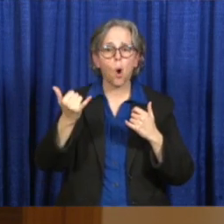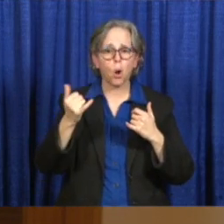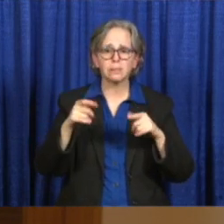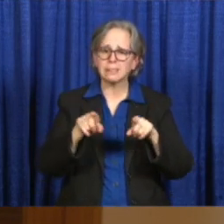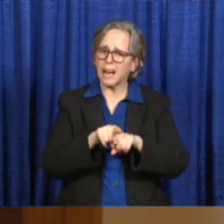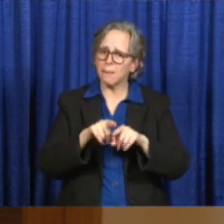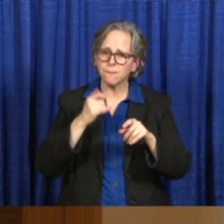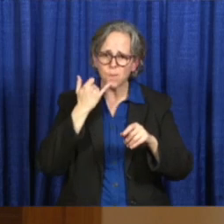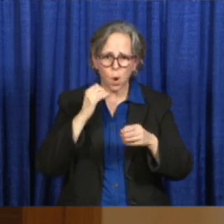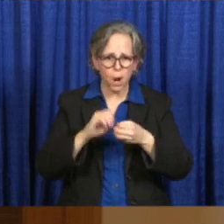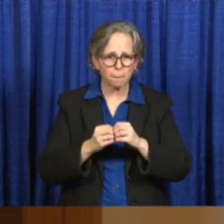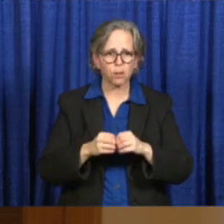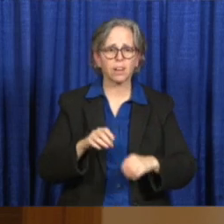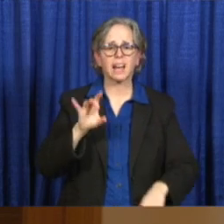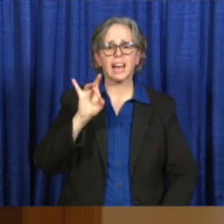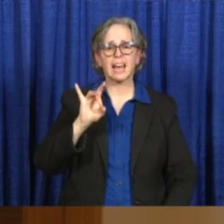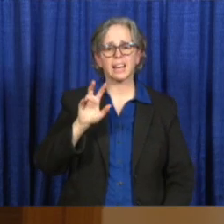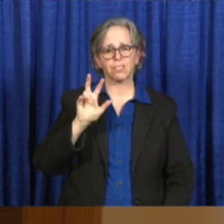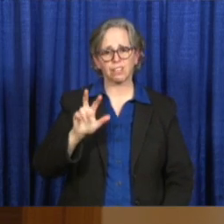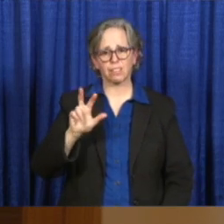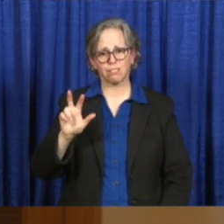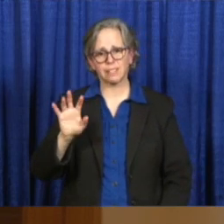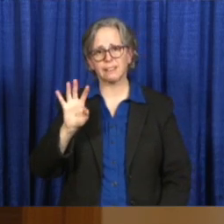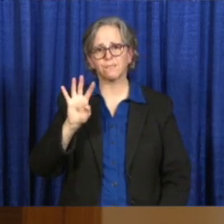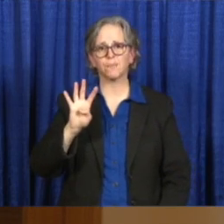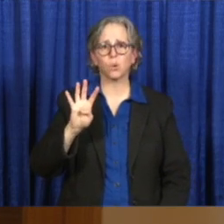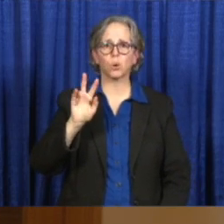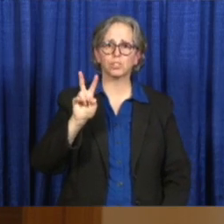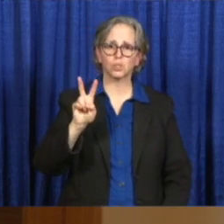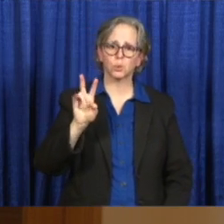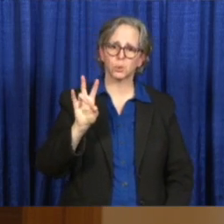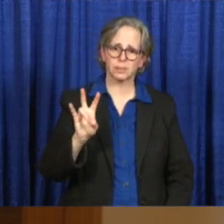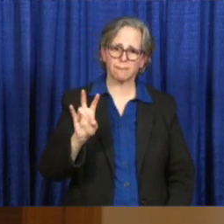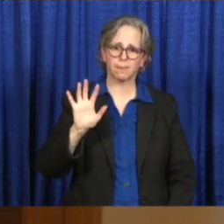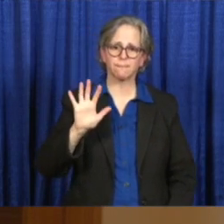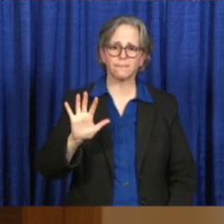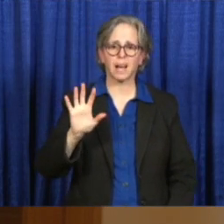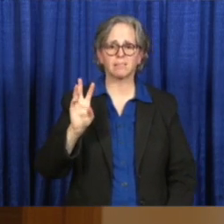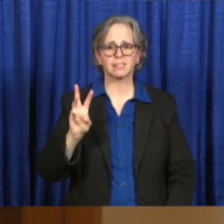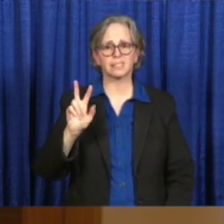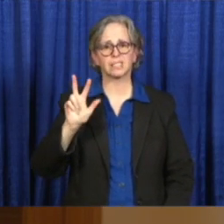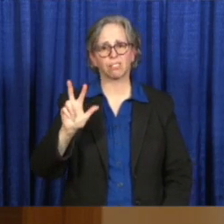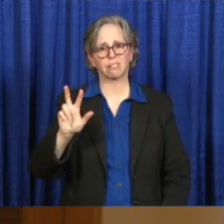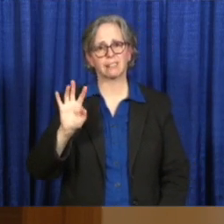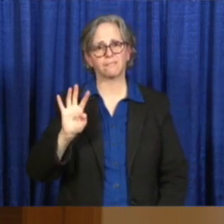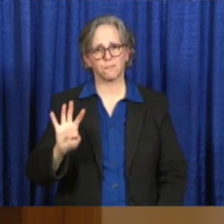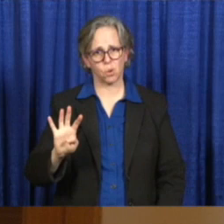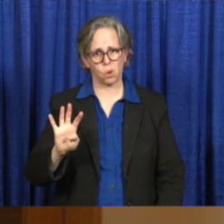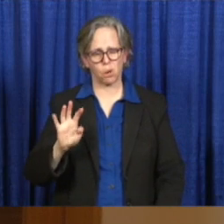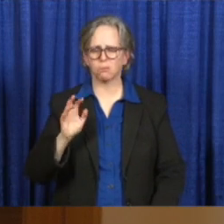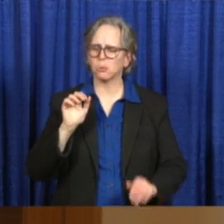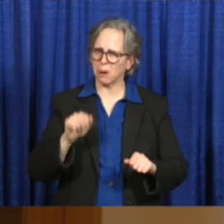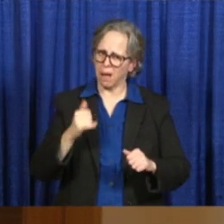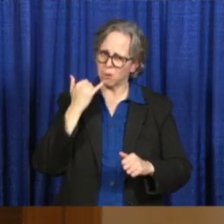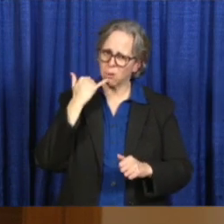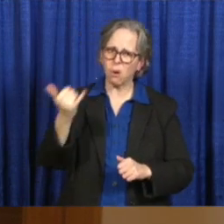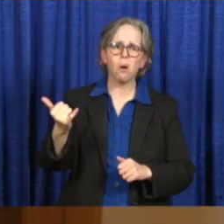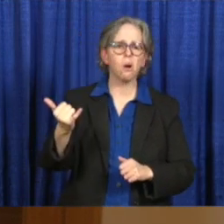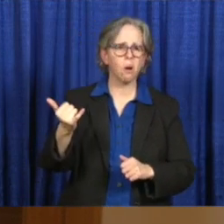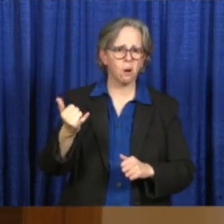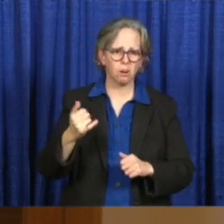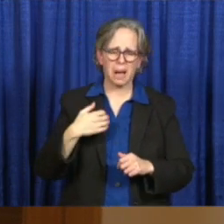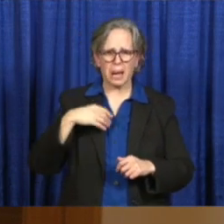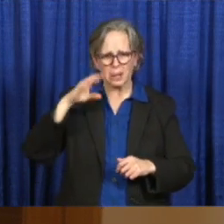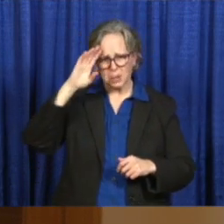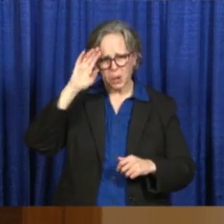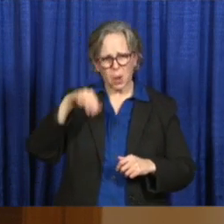1-833-4-ASK-ODH. But in all these numbers we call, especially when the technology is glitching or things are slow, we have to remember that there's